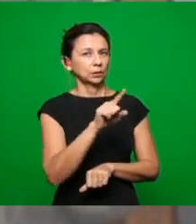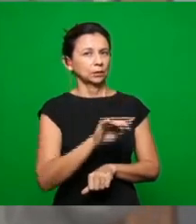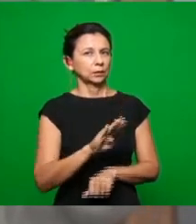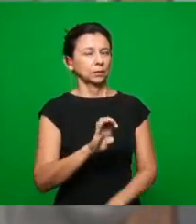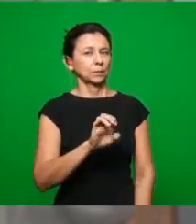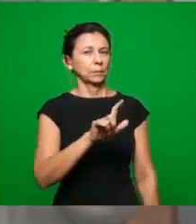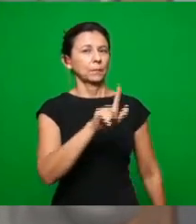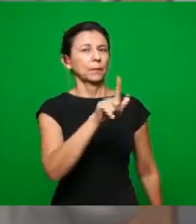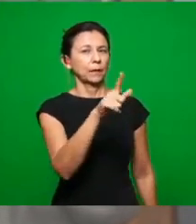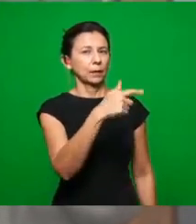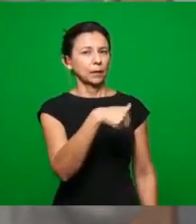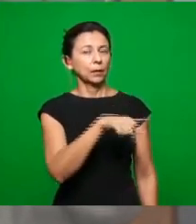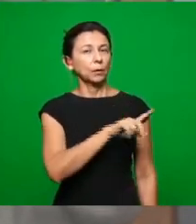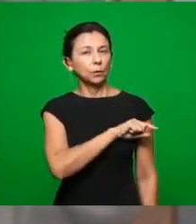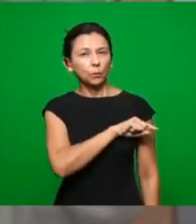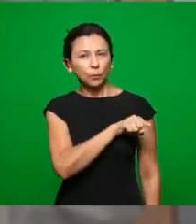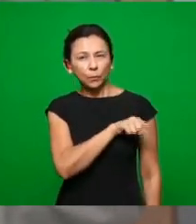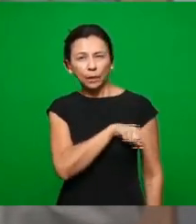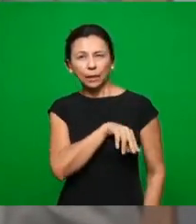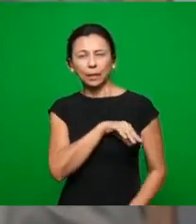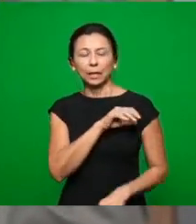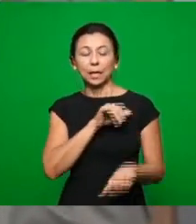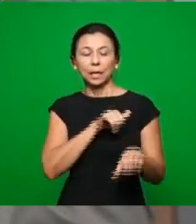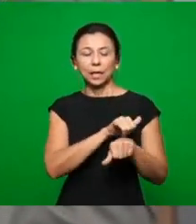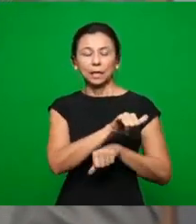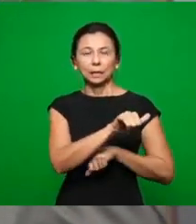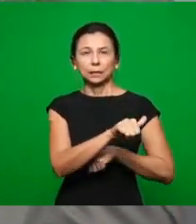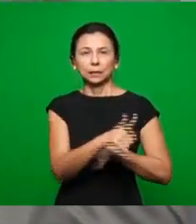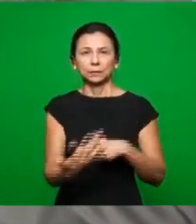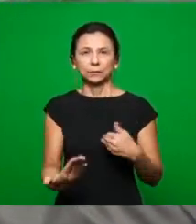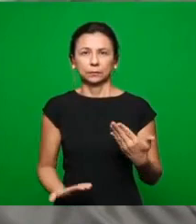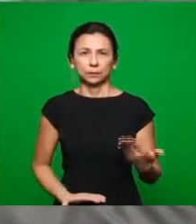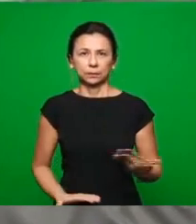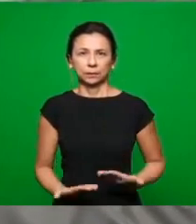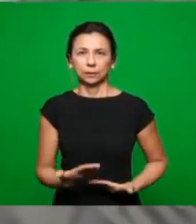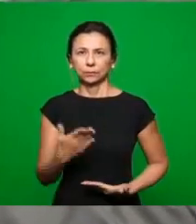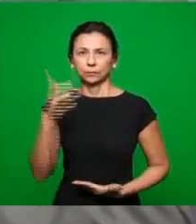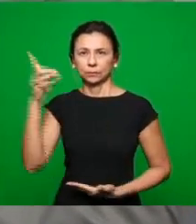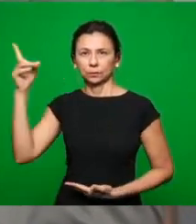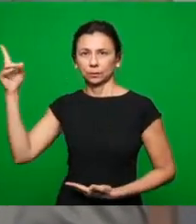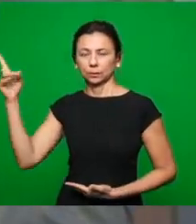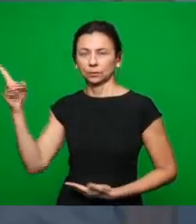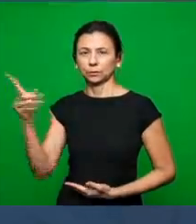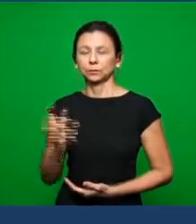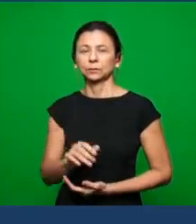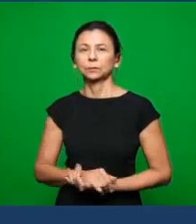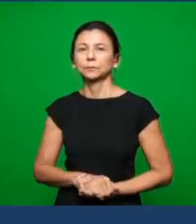and deceived the children of God. So here in Thyatira,